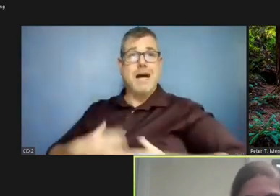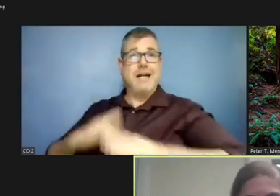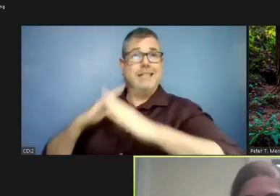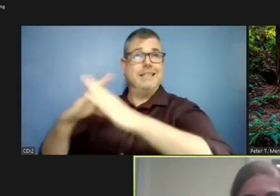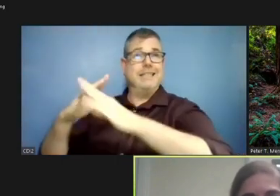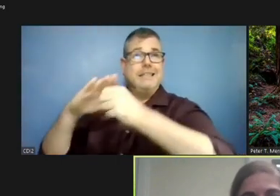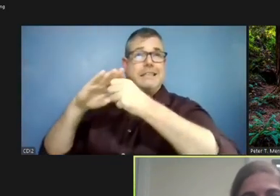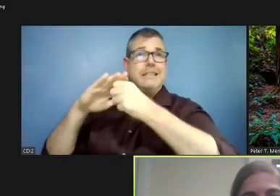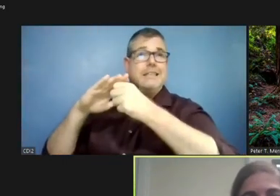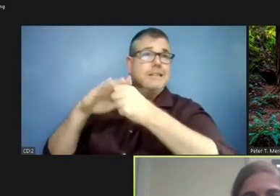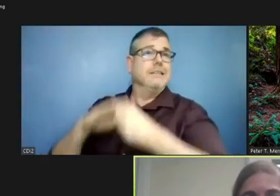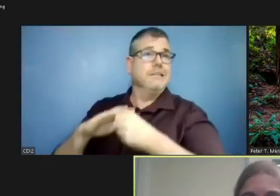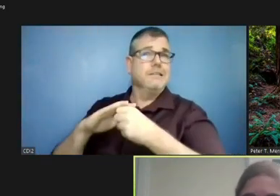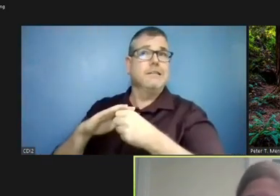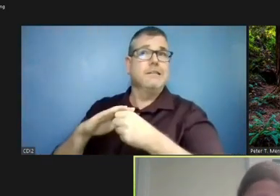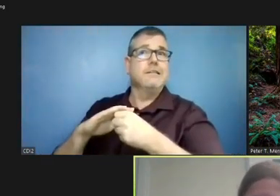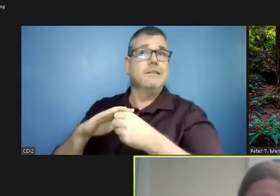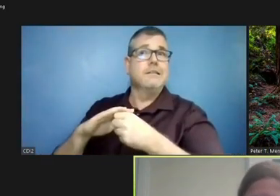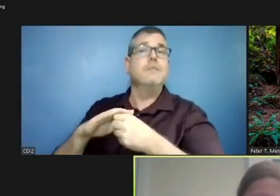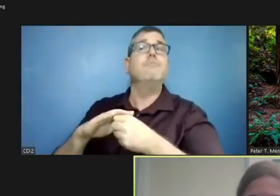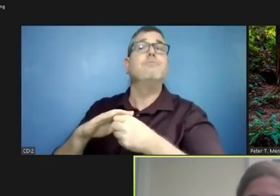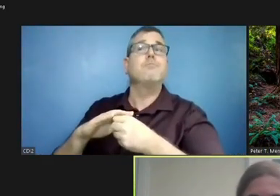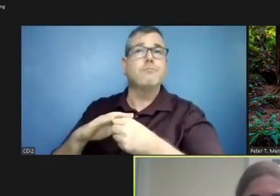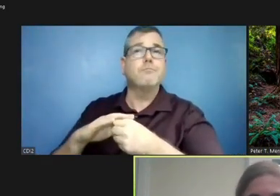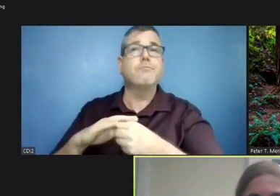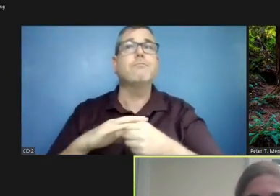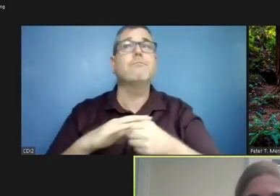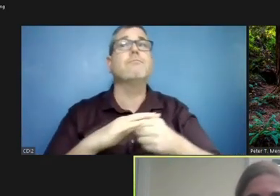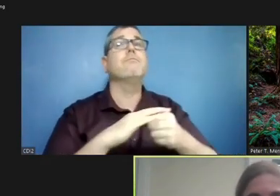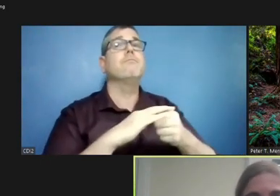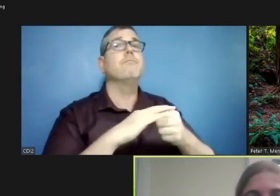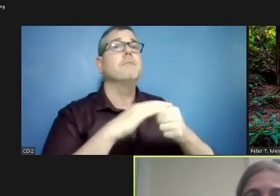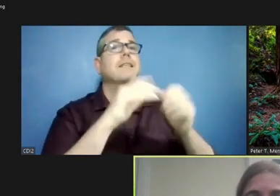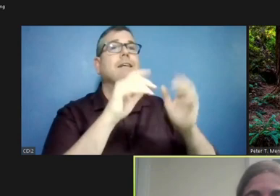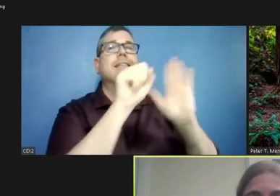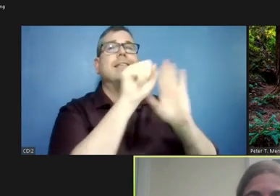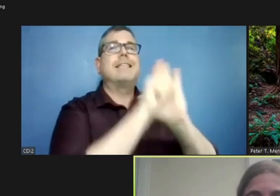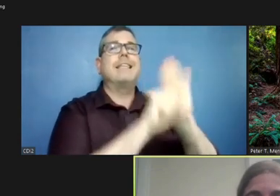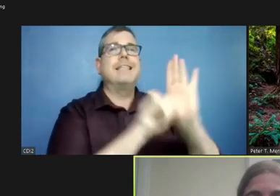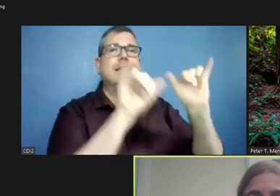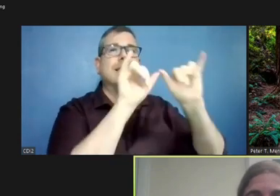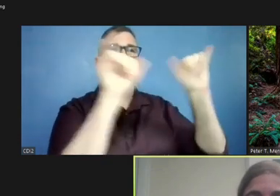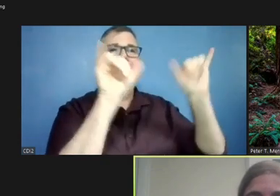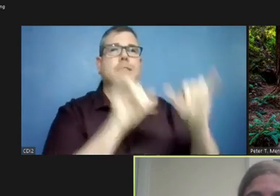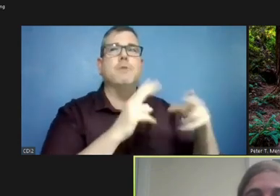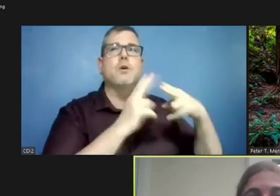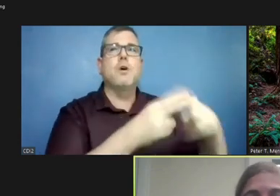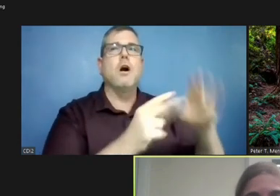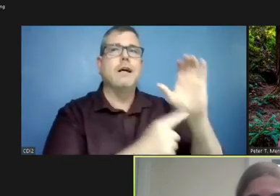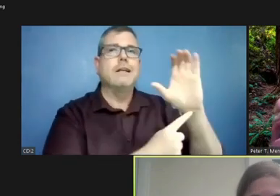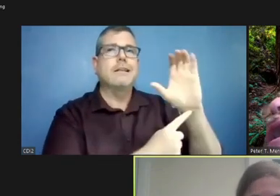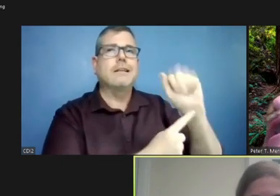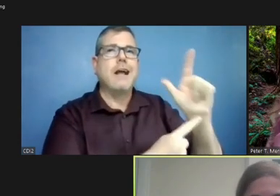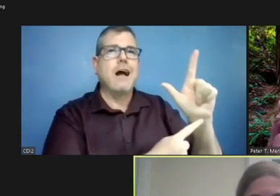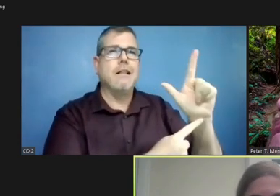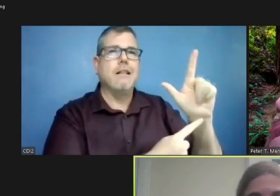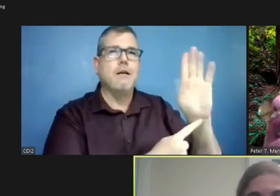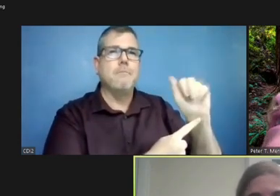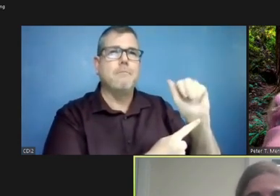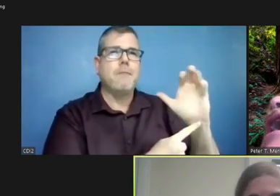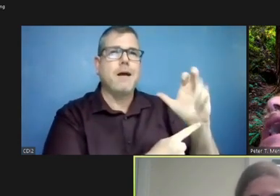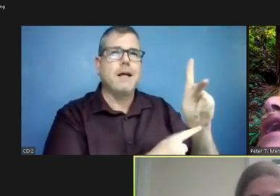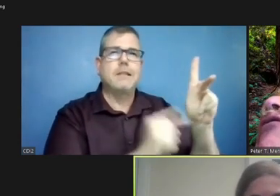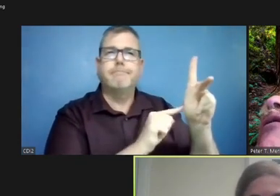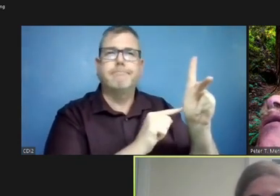you register. There's been a lot of challenges with that particular system, and the state is looking to deploy a new system with